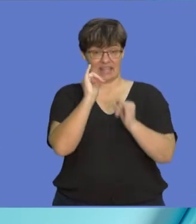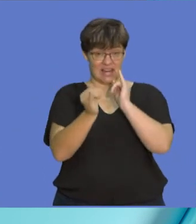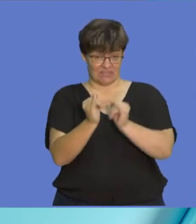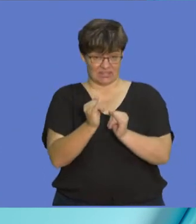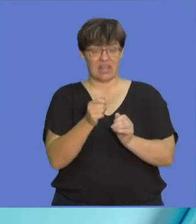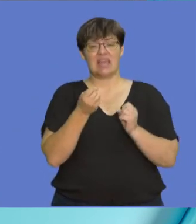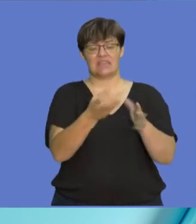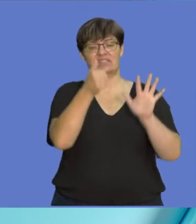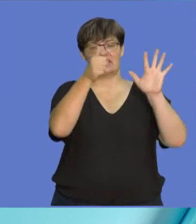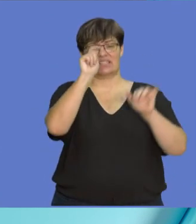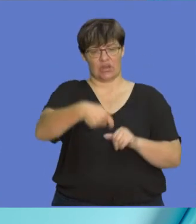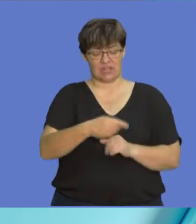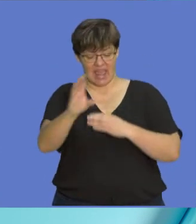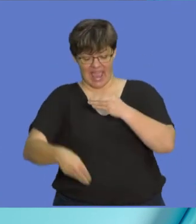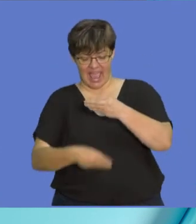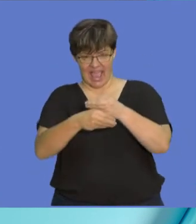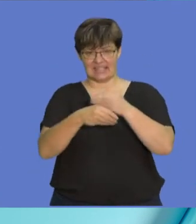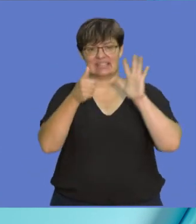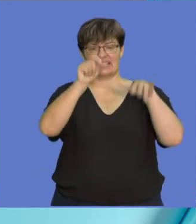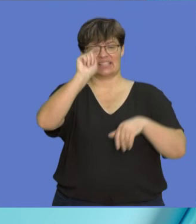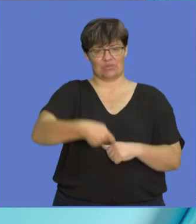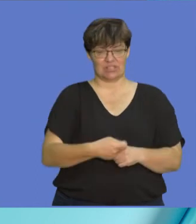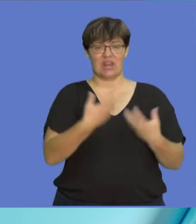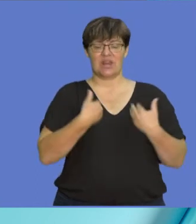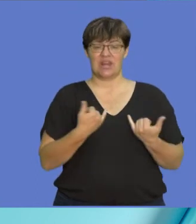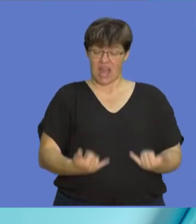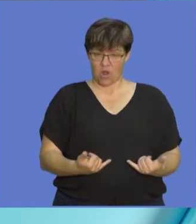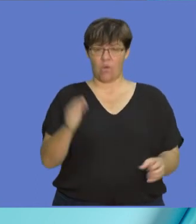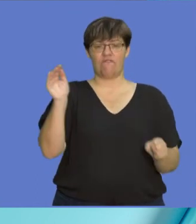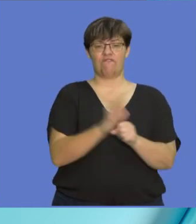6,000. Add the 6,000, which now gives you your full